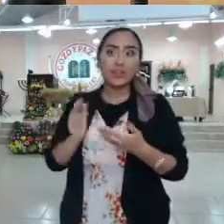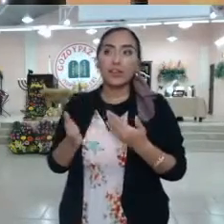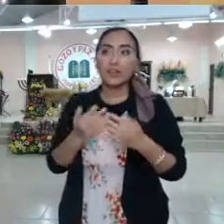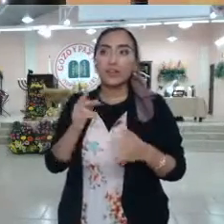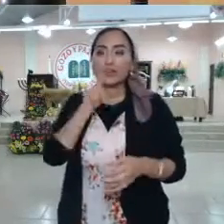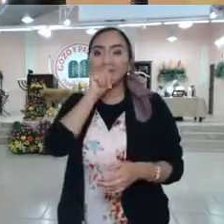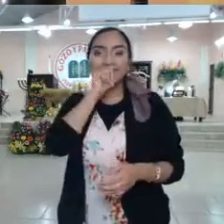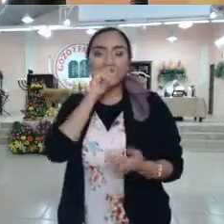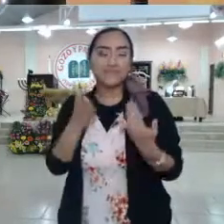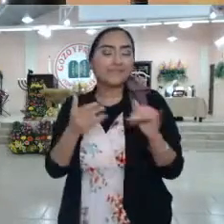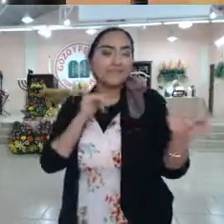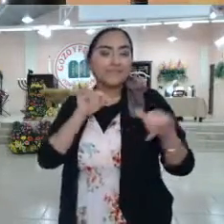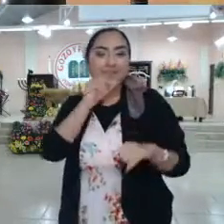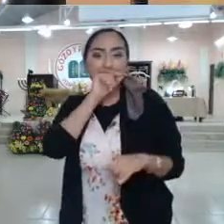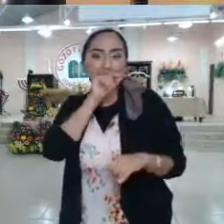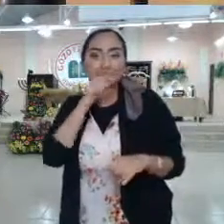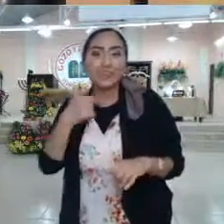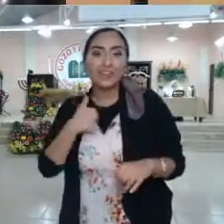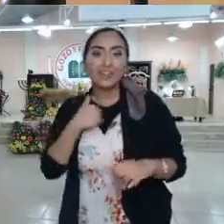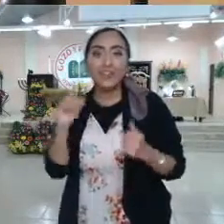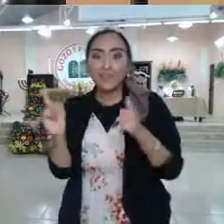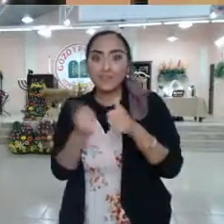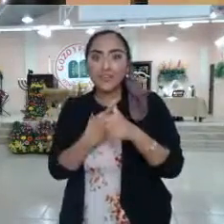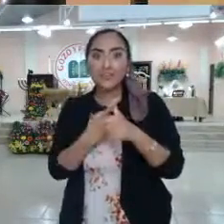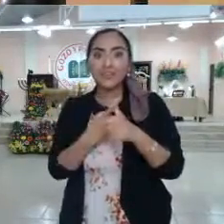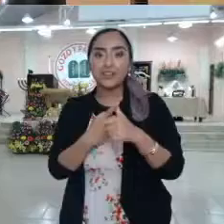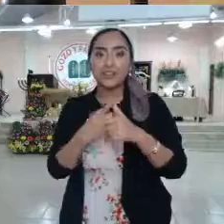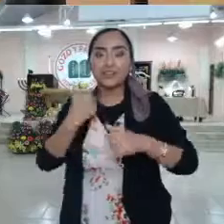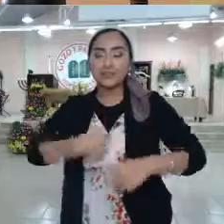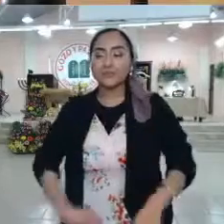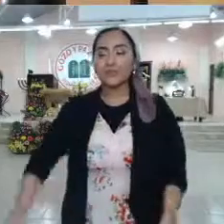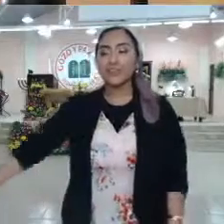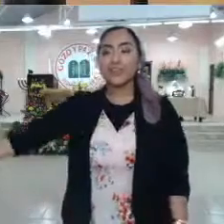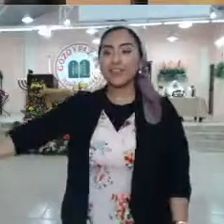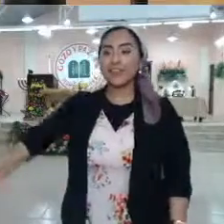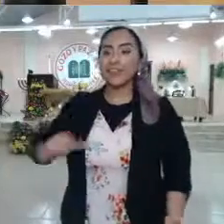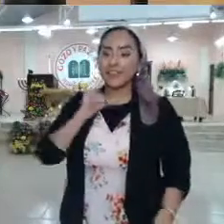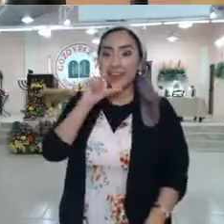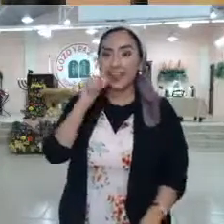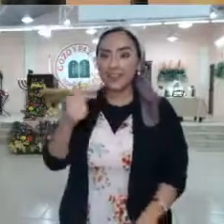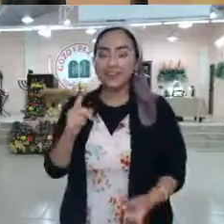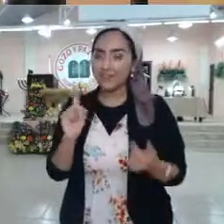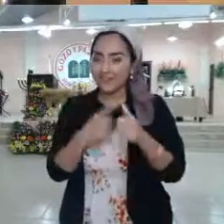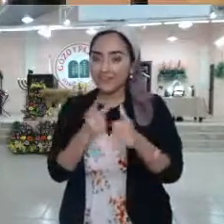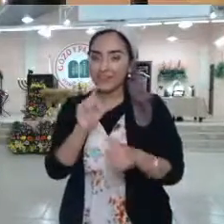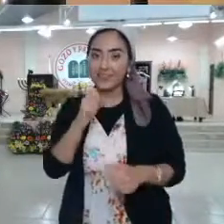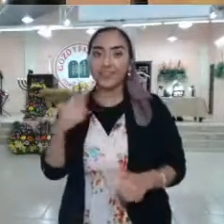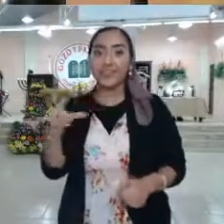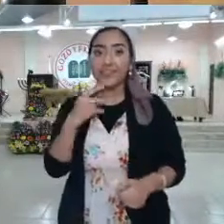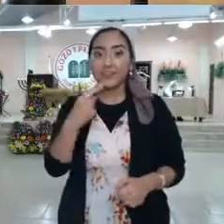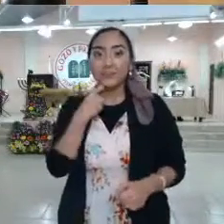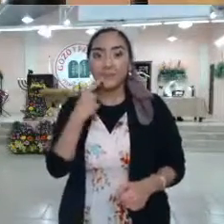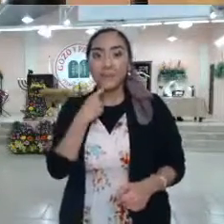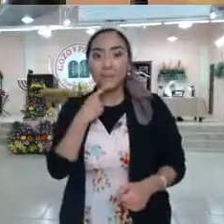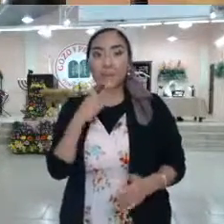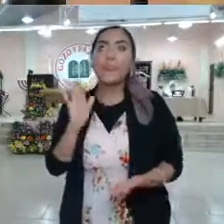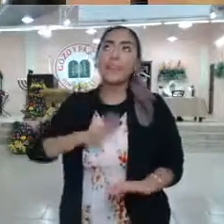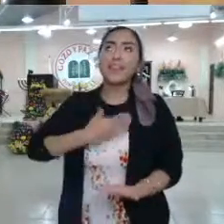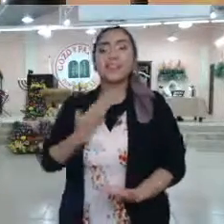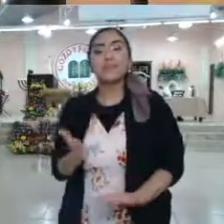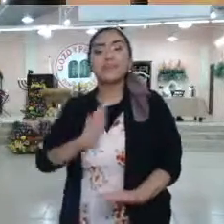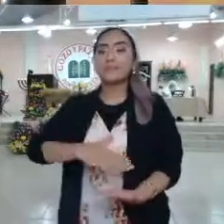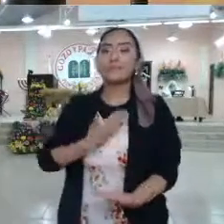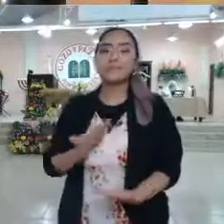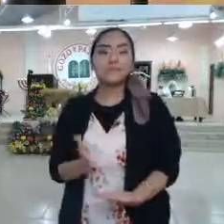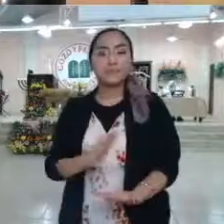los pajaritos. yes, he woke up, una he got piernita, up just no as una the patita, birds. He stretched se one of puso a his legs cantar. and he